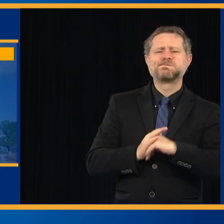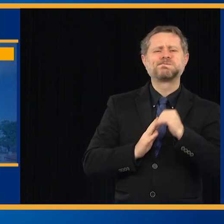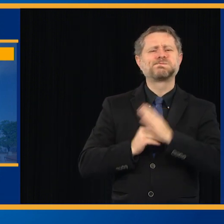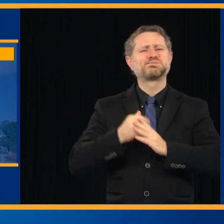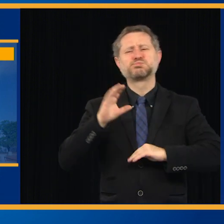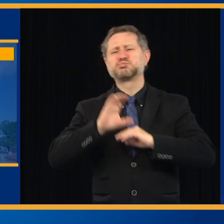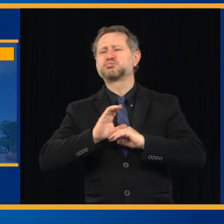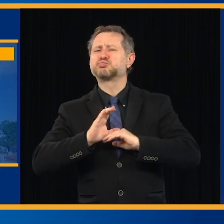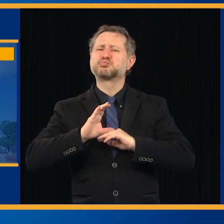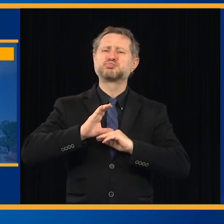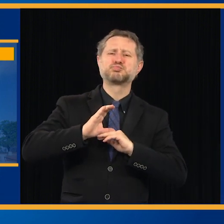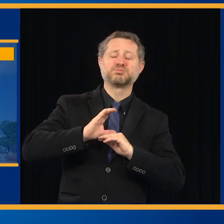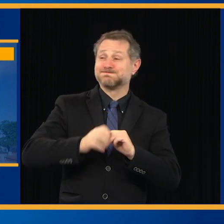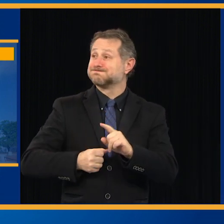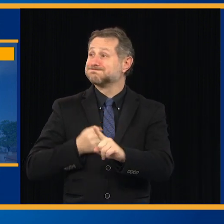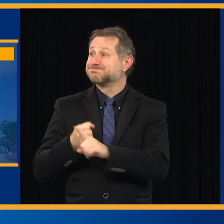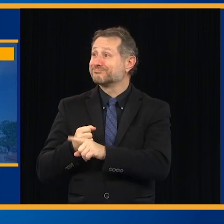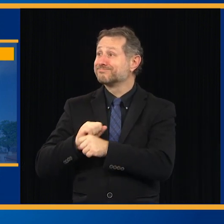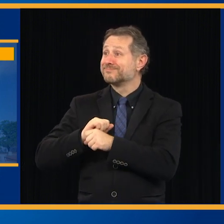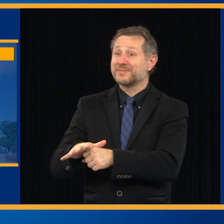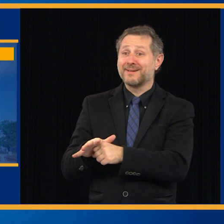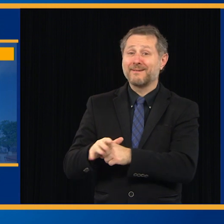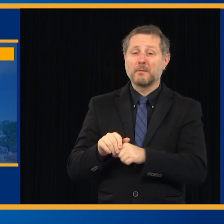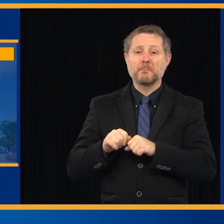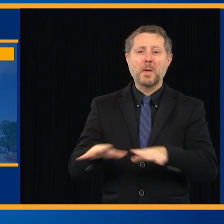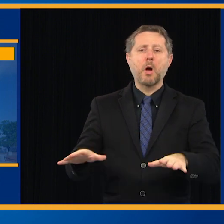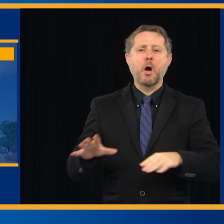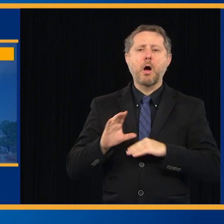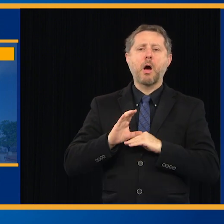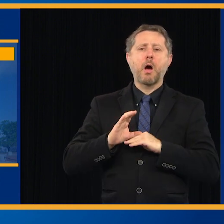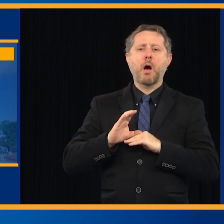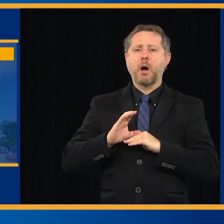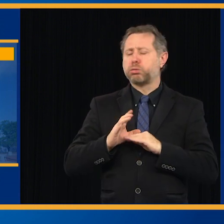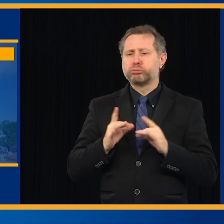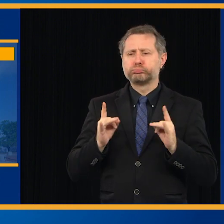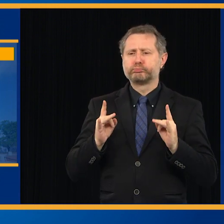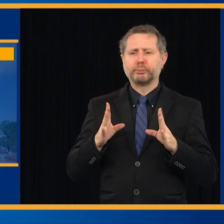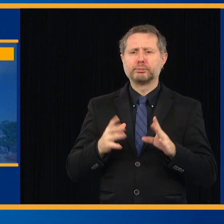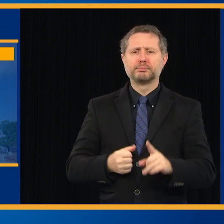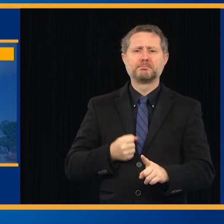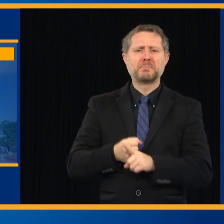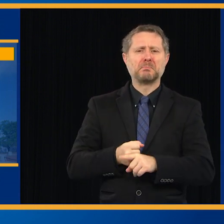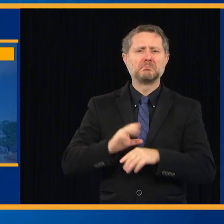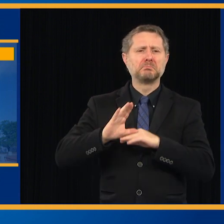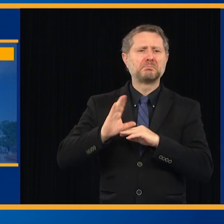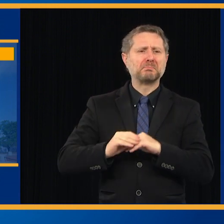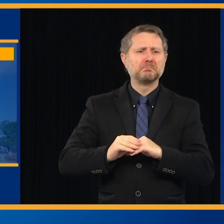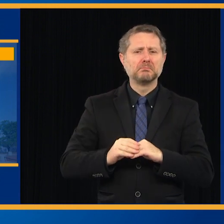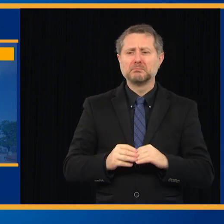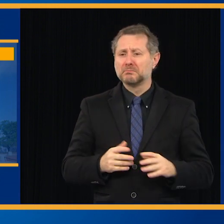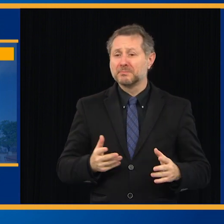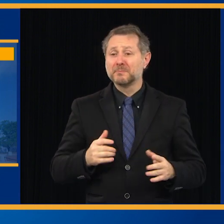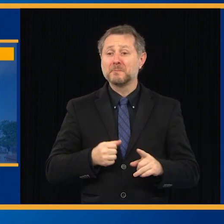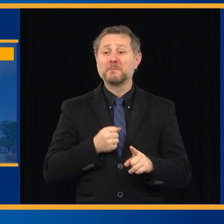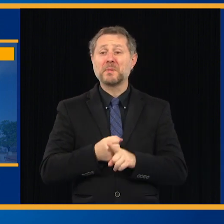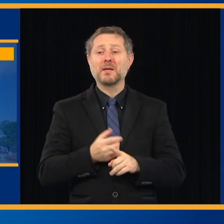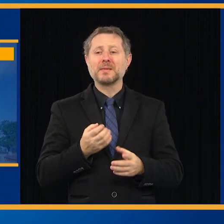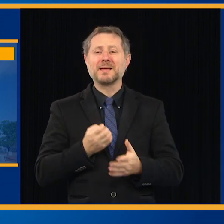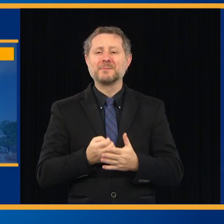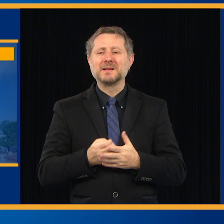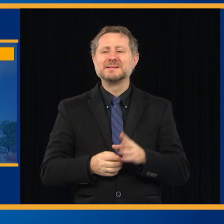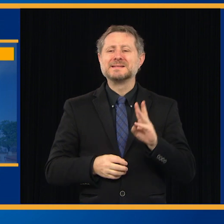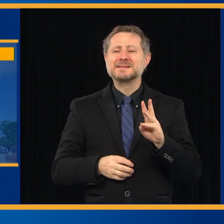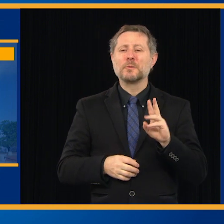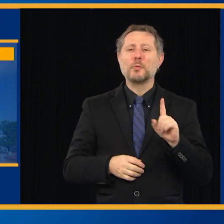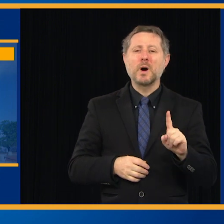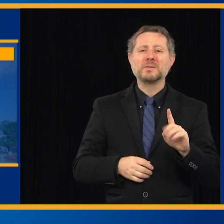then comes the COVID virus, and the impact on our financial plan is about $61 billion. We then have to pay